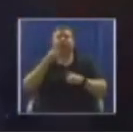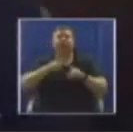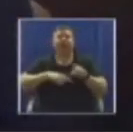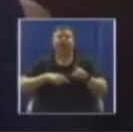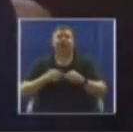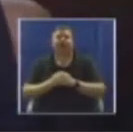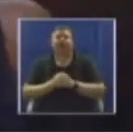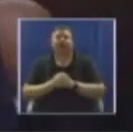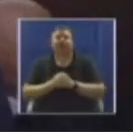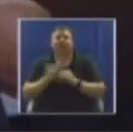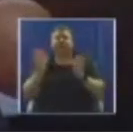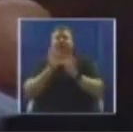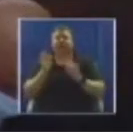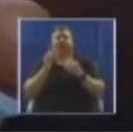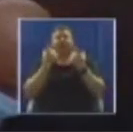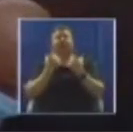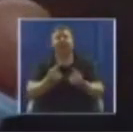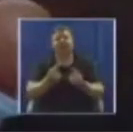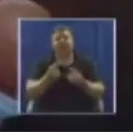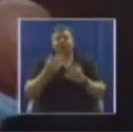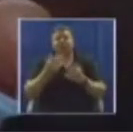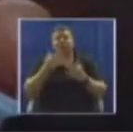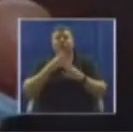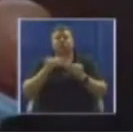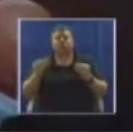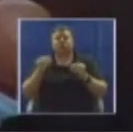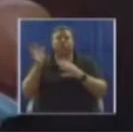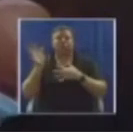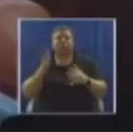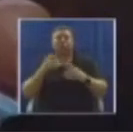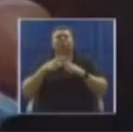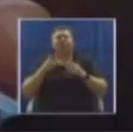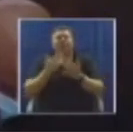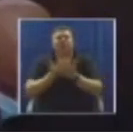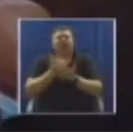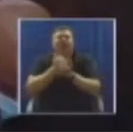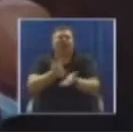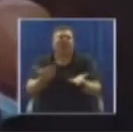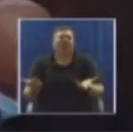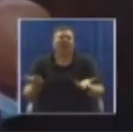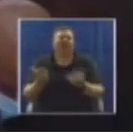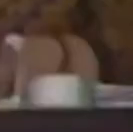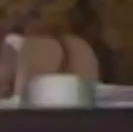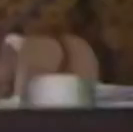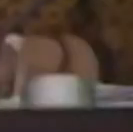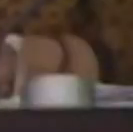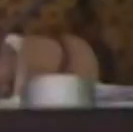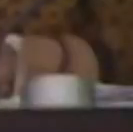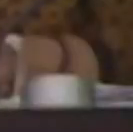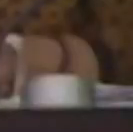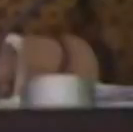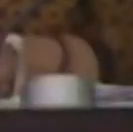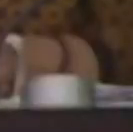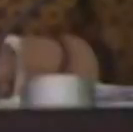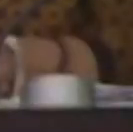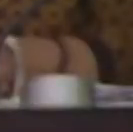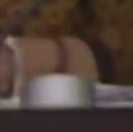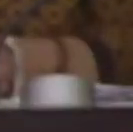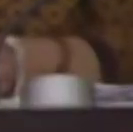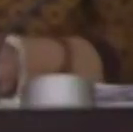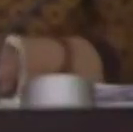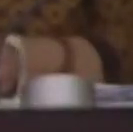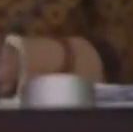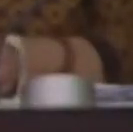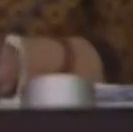could be done to stop the storm, but certainly a lot could be done to mitigate it. There was no capacity for